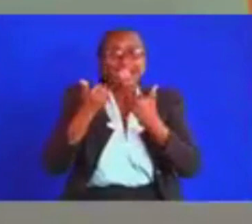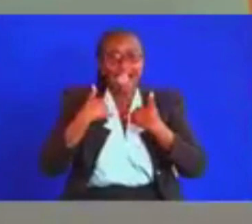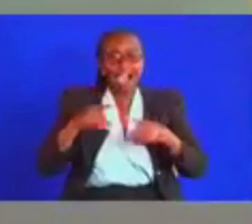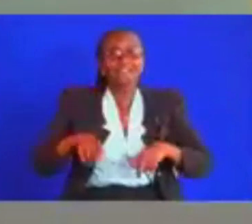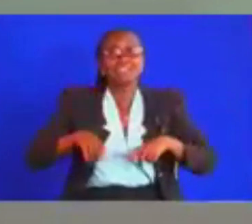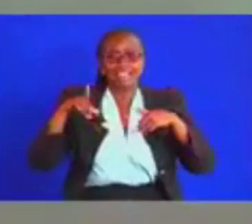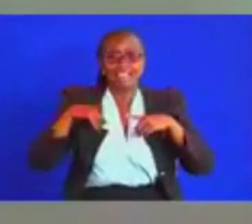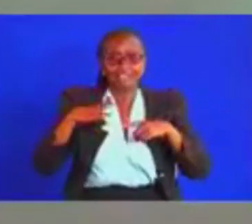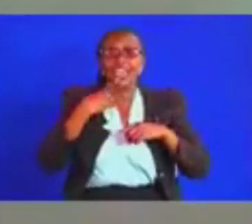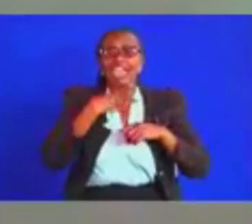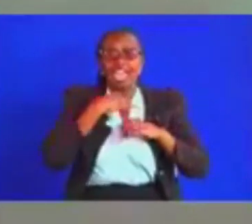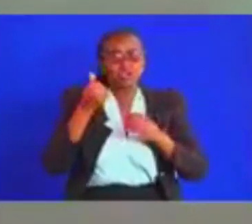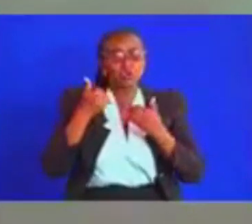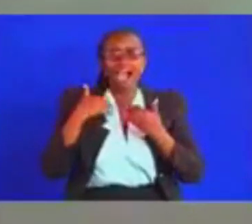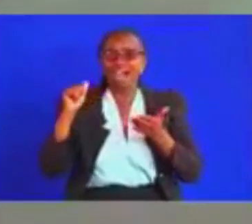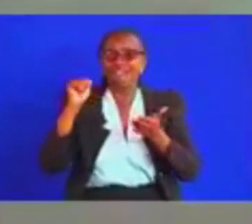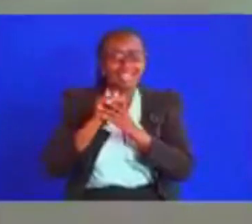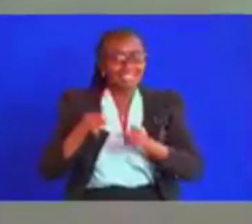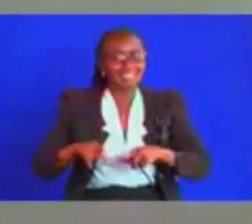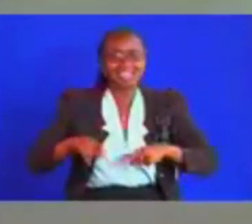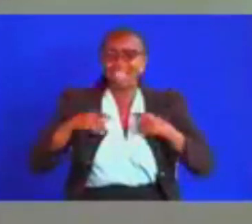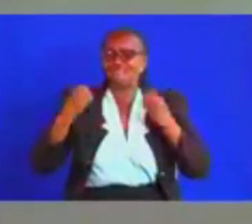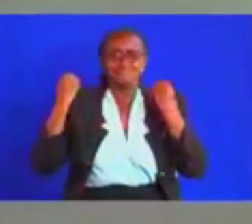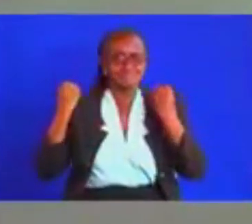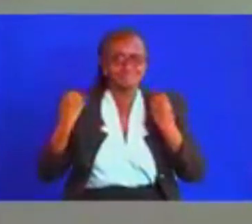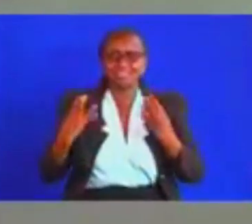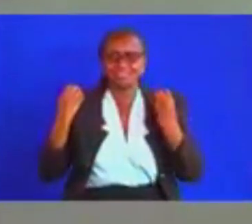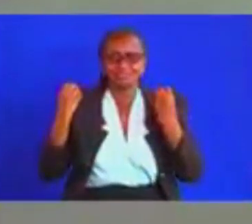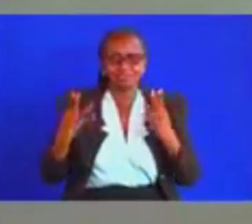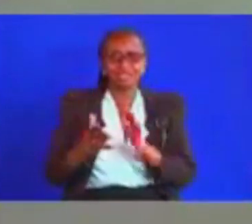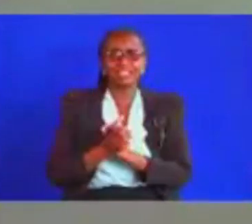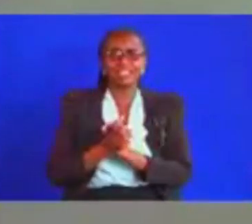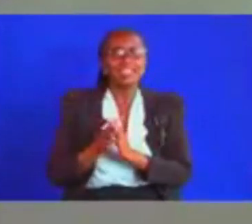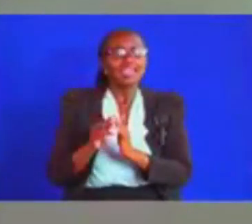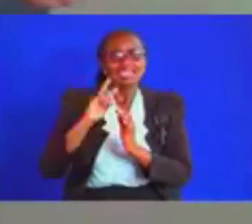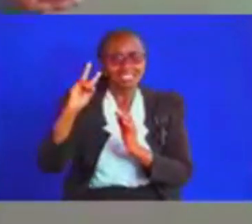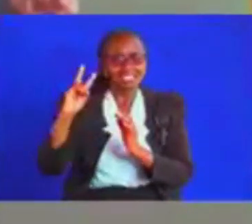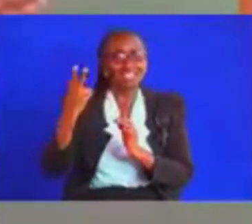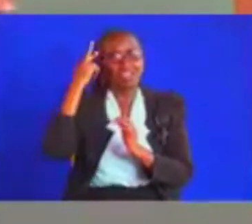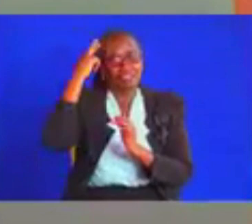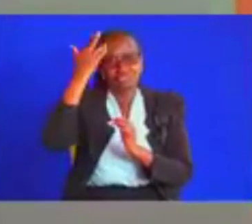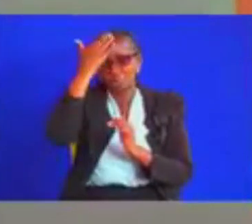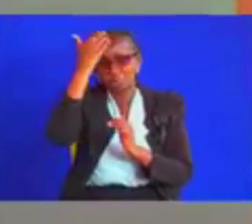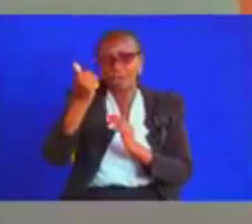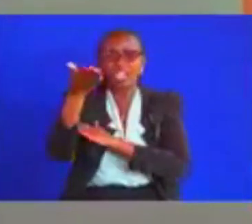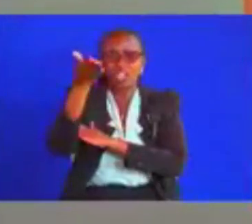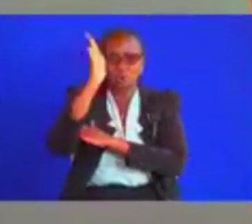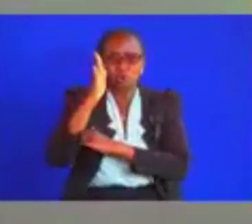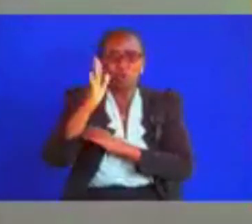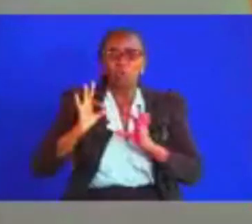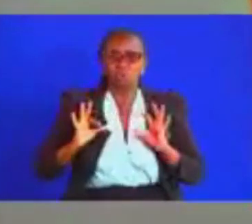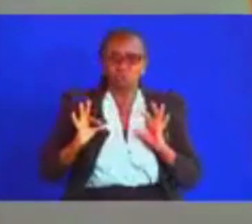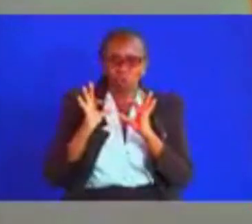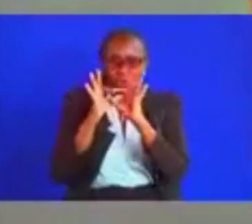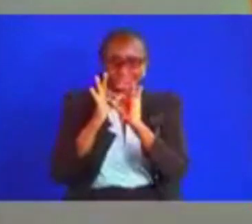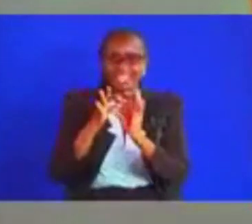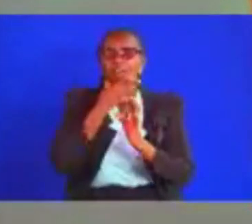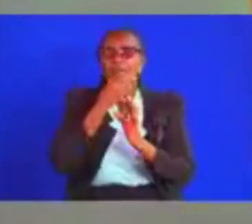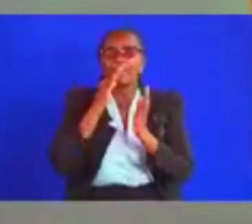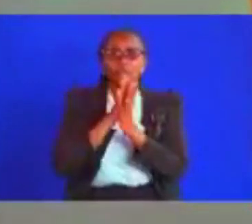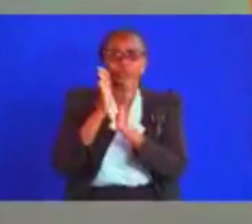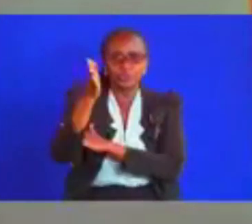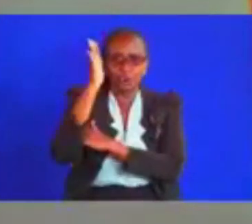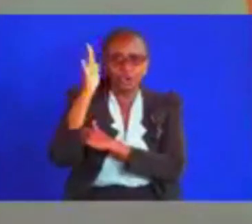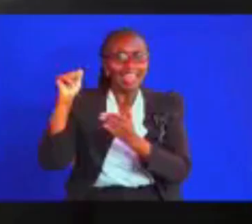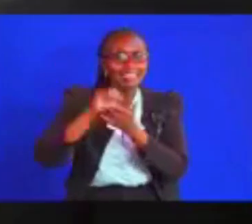you have it more abundantly. So the second reason why Jesus came was to reconcile men to God. And that